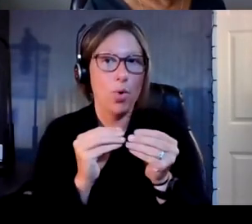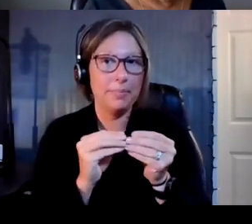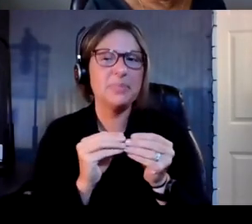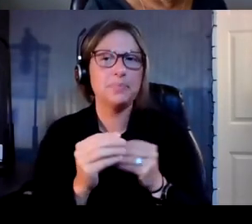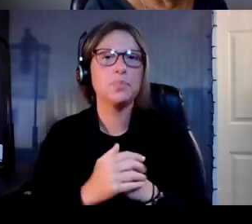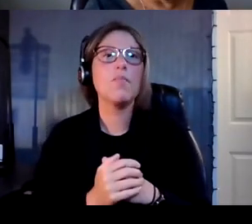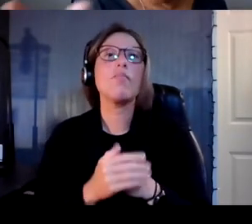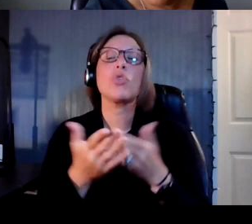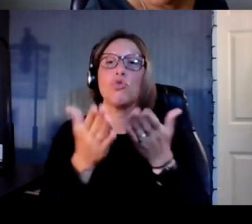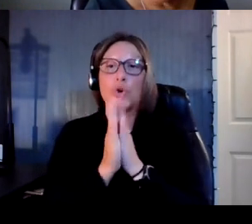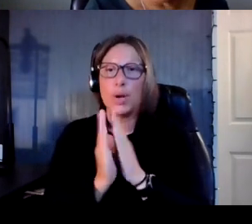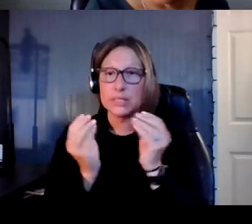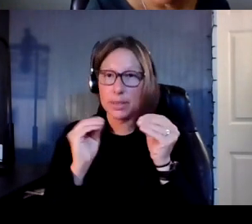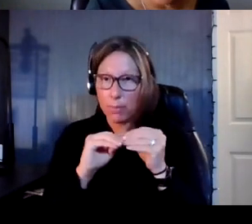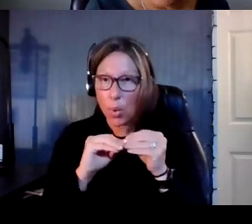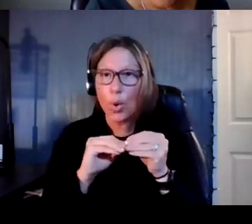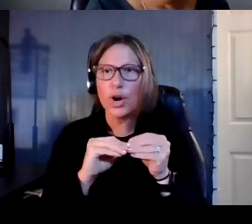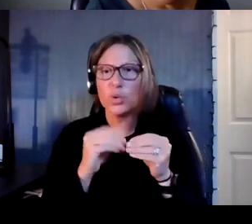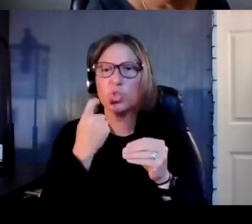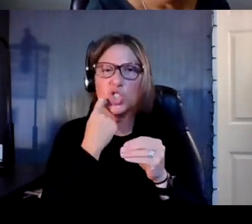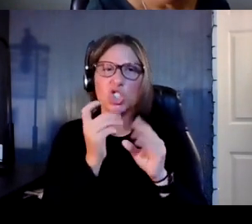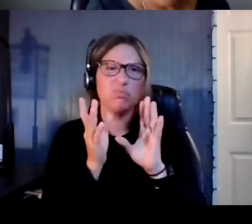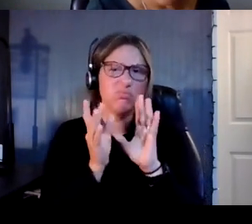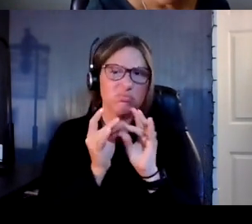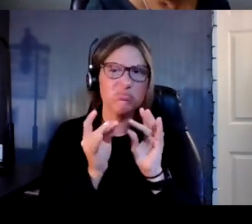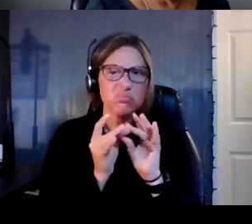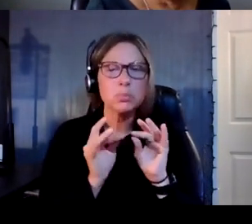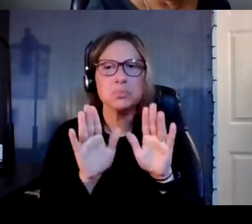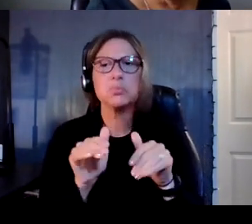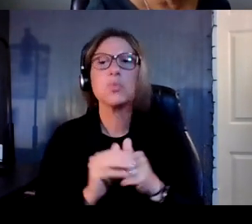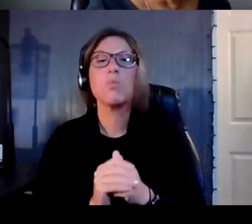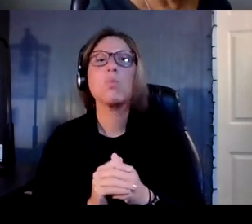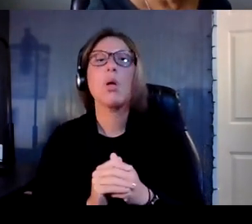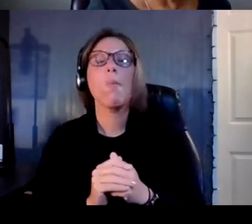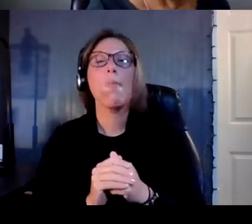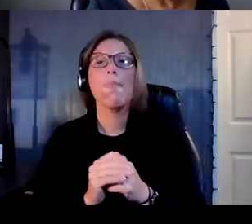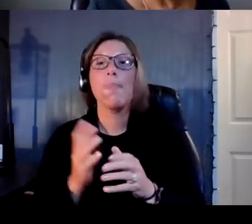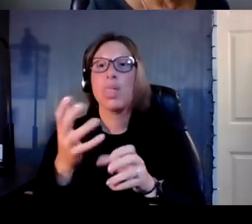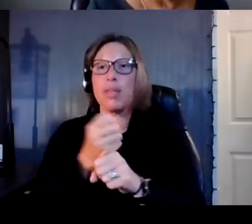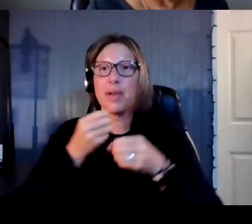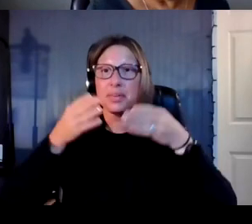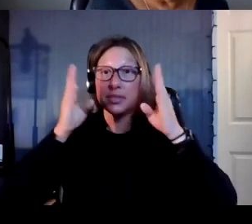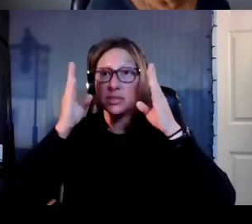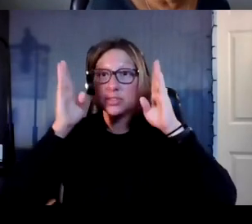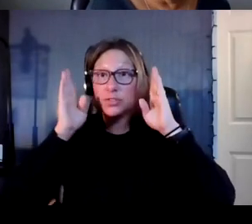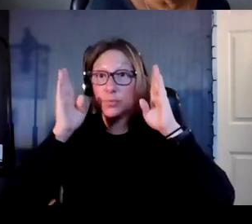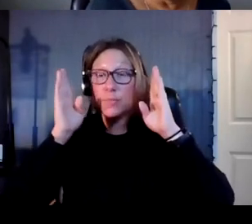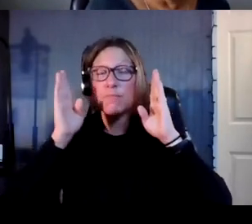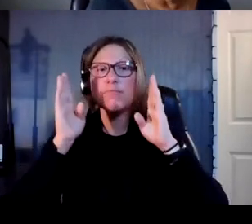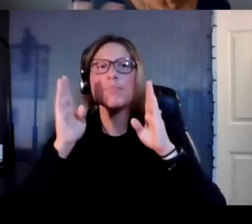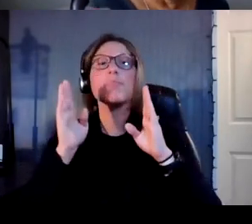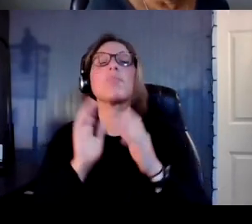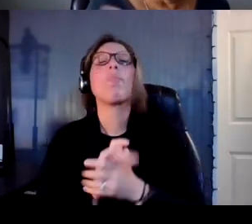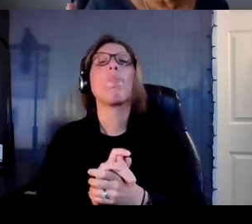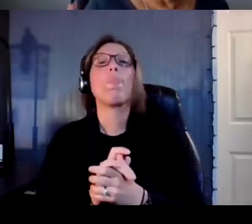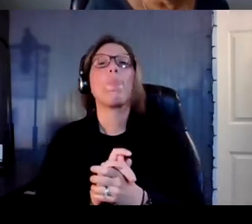Requesting more of an item. And we just kind of went through that. Gaining that attention. So what we want